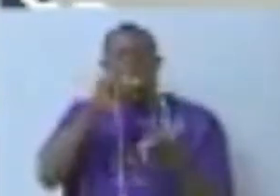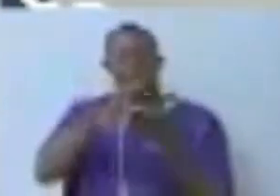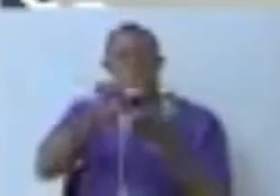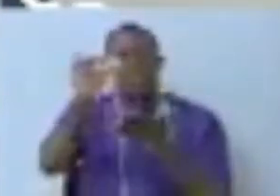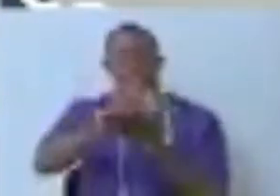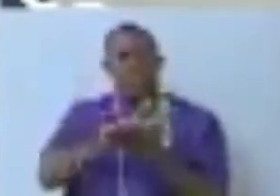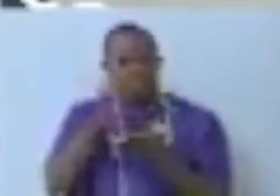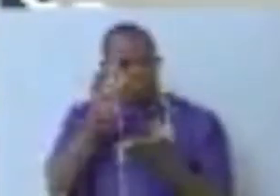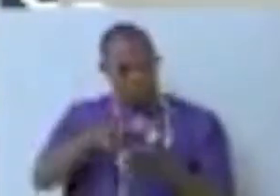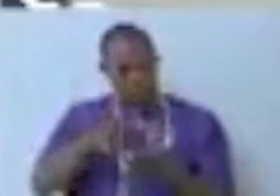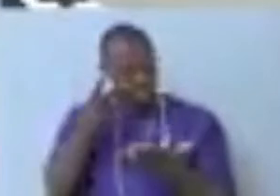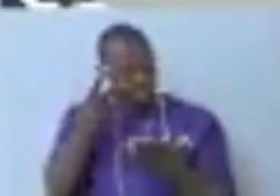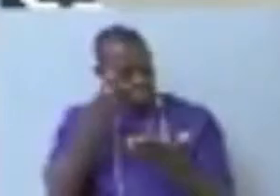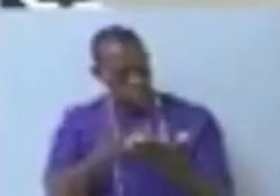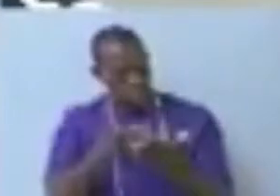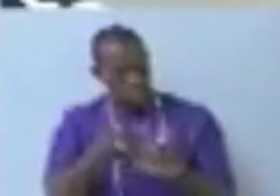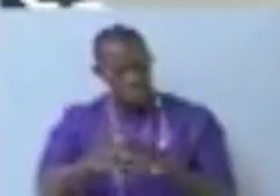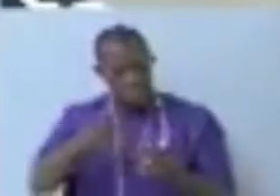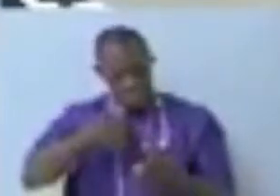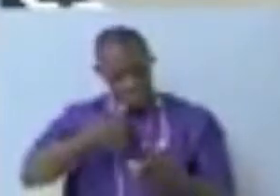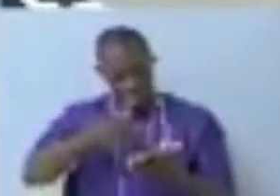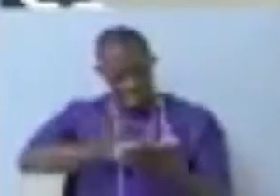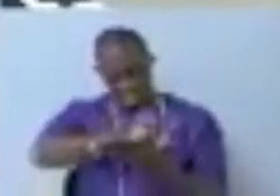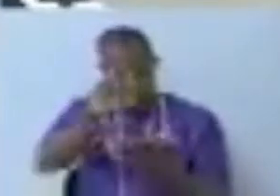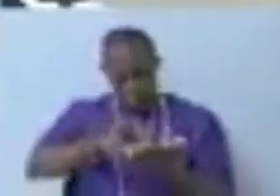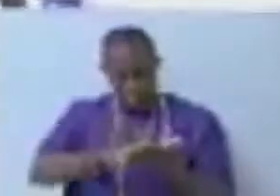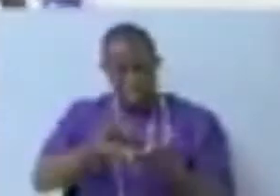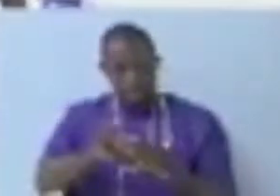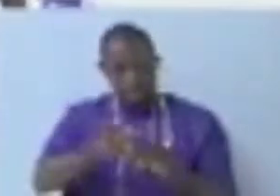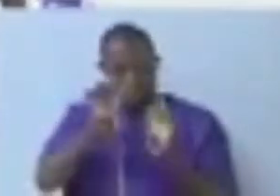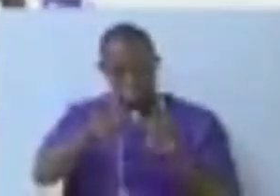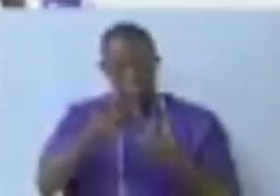about? Haven't been signed by me?